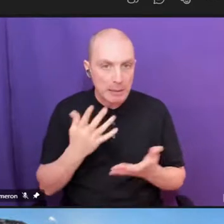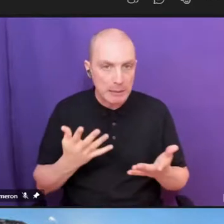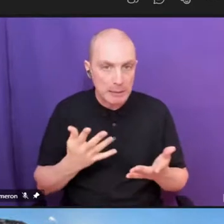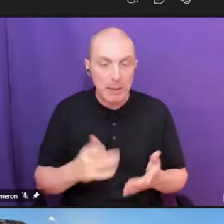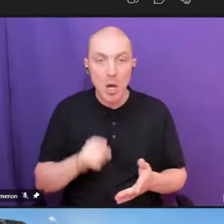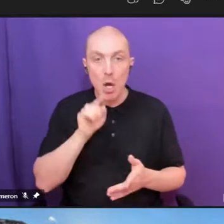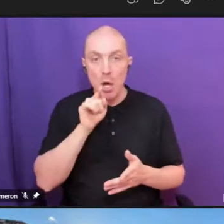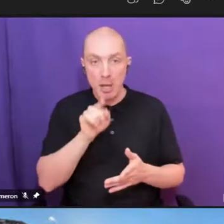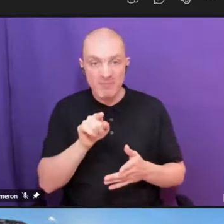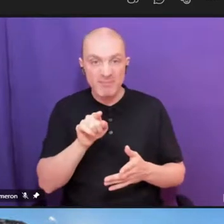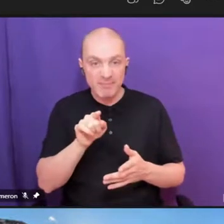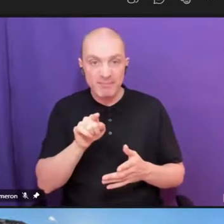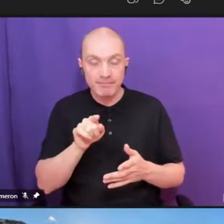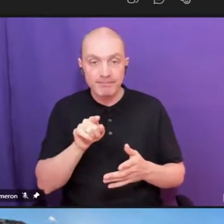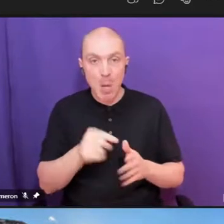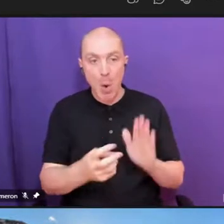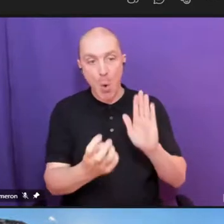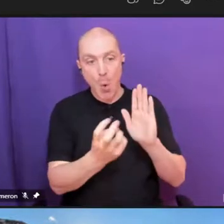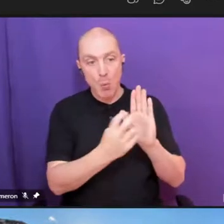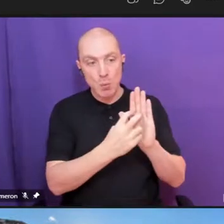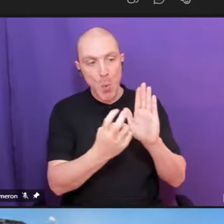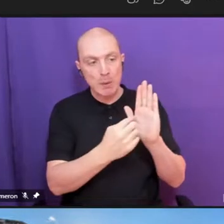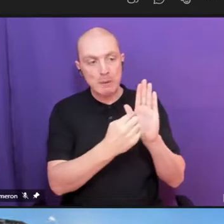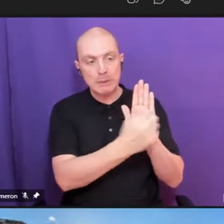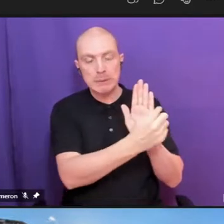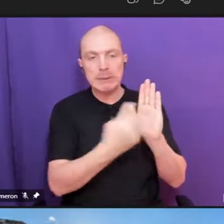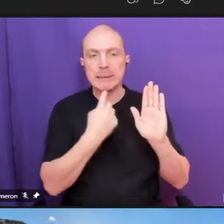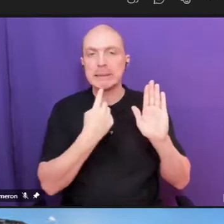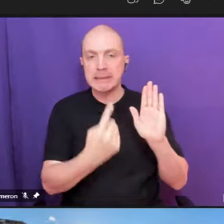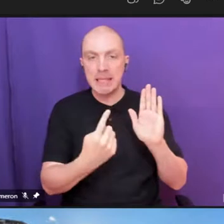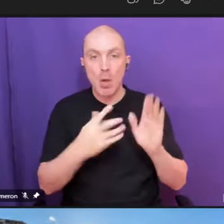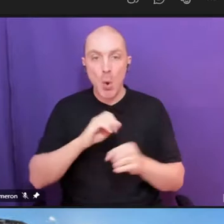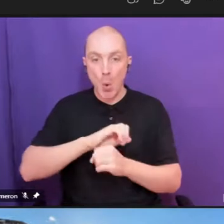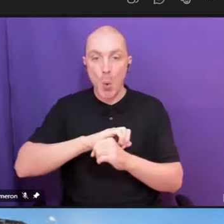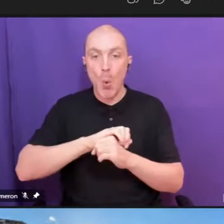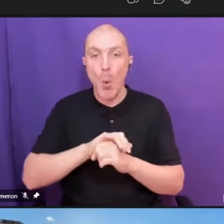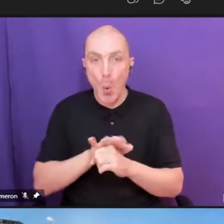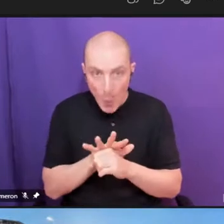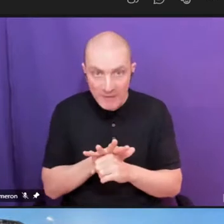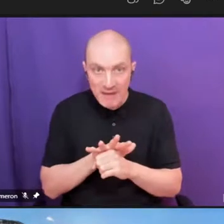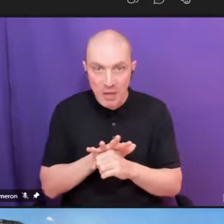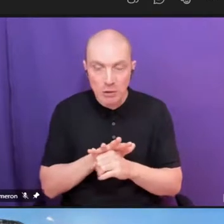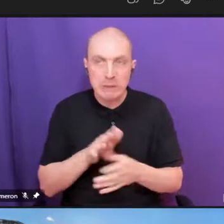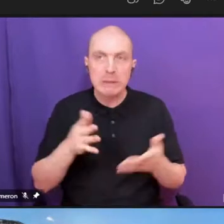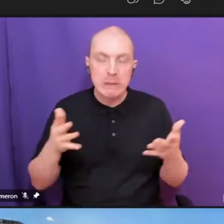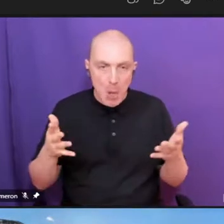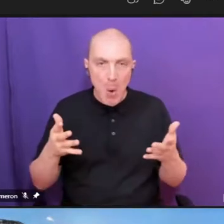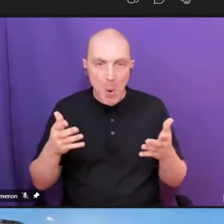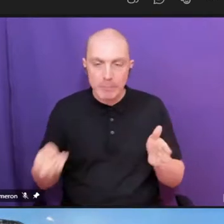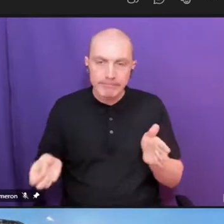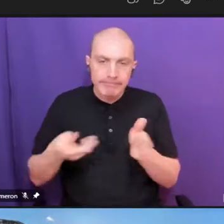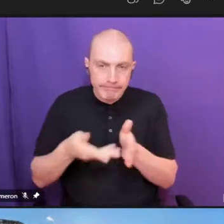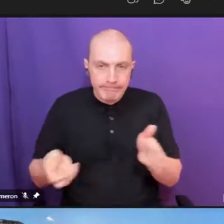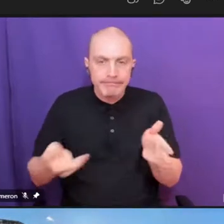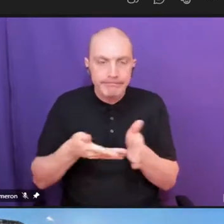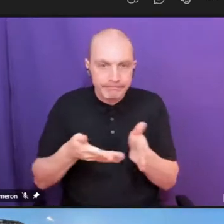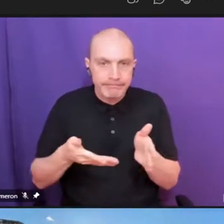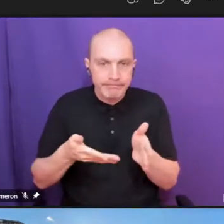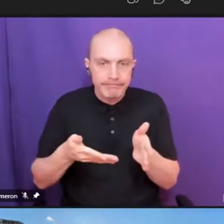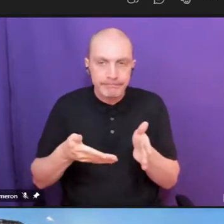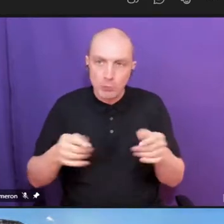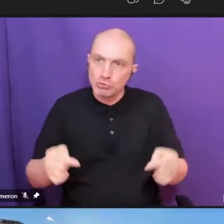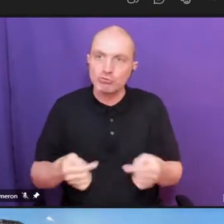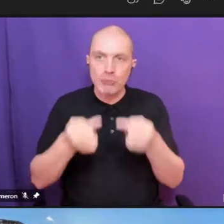notes that the COVID-19 pandemic has created some unprecedented issues and challenges for councils, not just for us, but also for